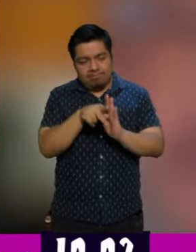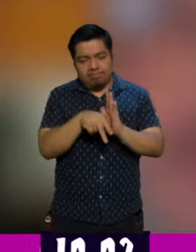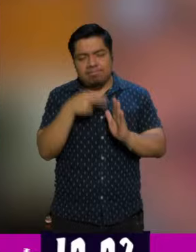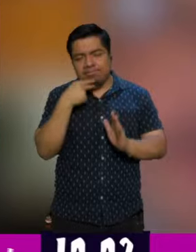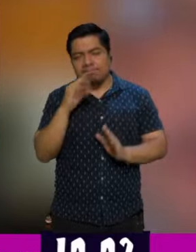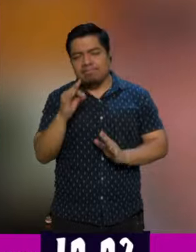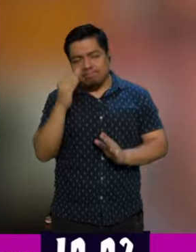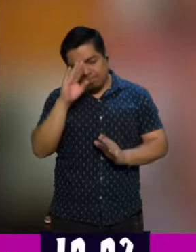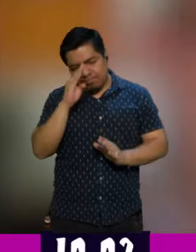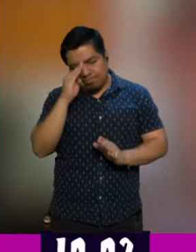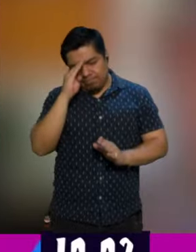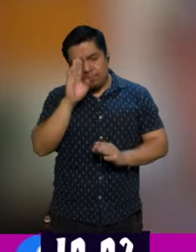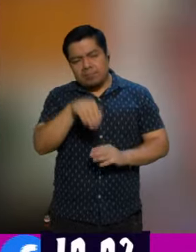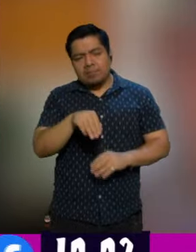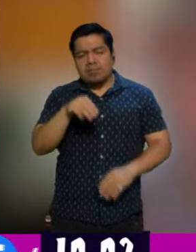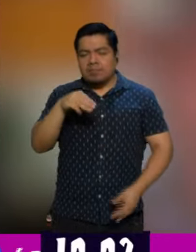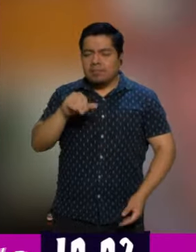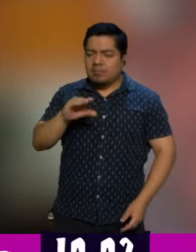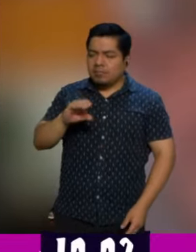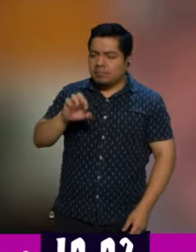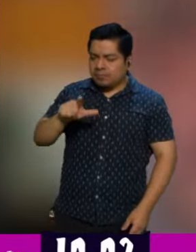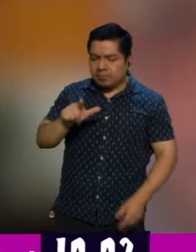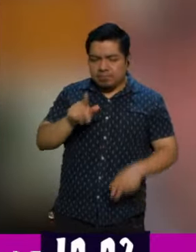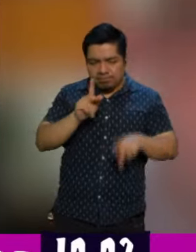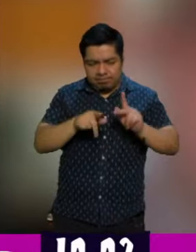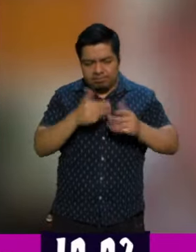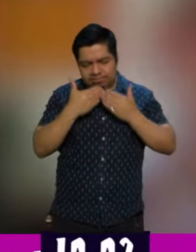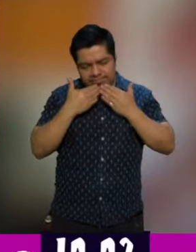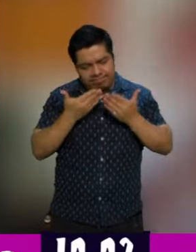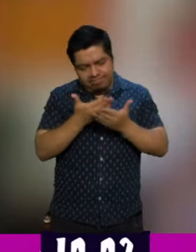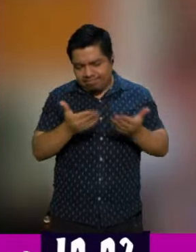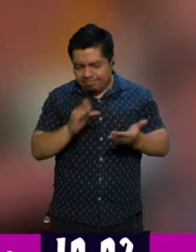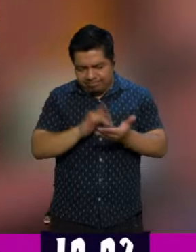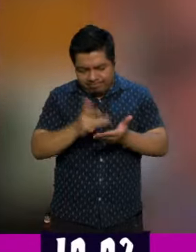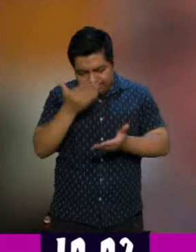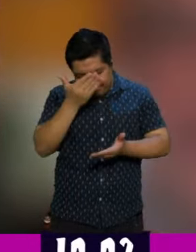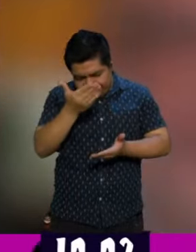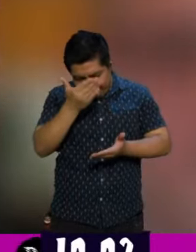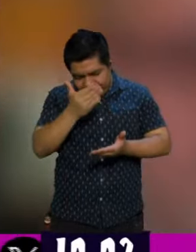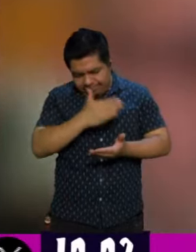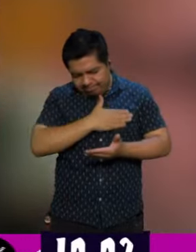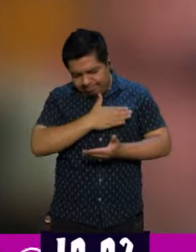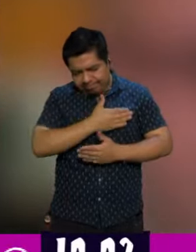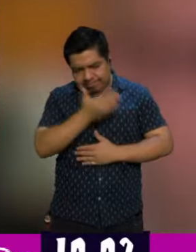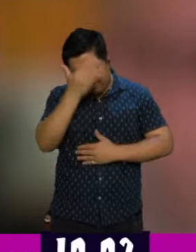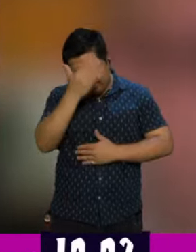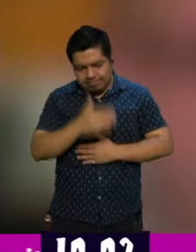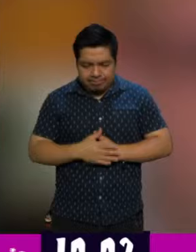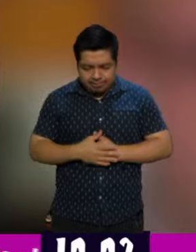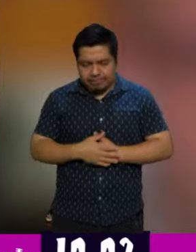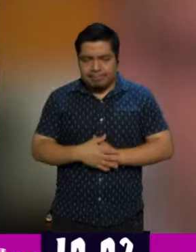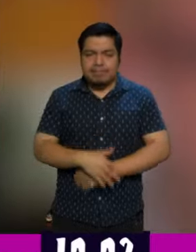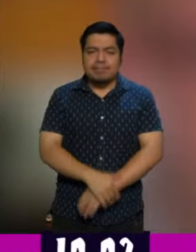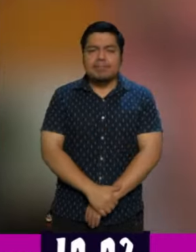hopefully. Michael, it's been a pleasure talking with you. Thank you so much for this. My pleasure. Thank you so much. Appreciate it.